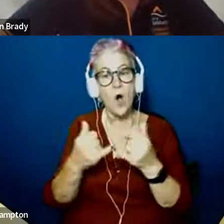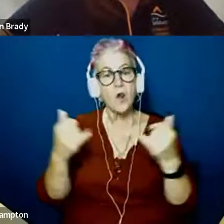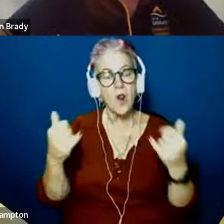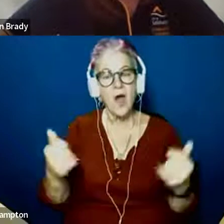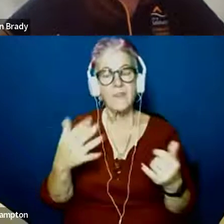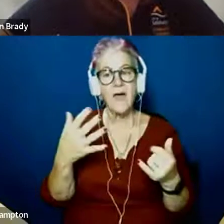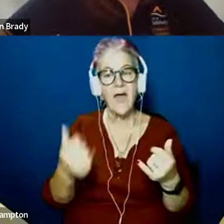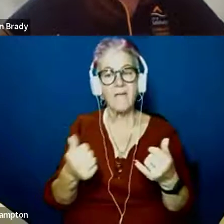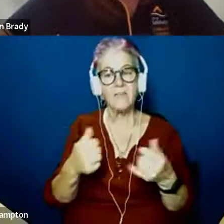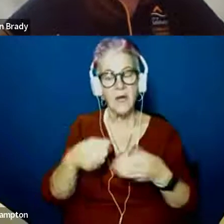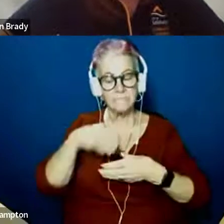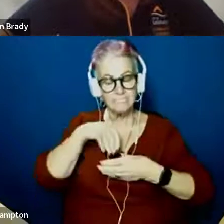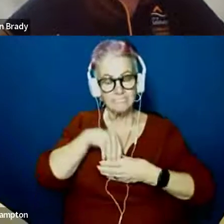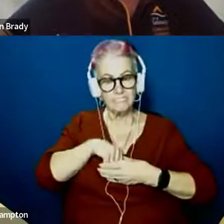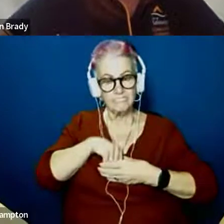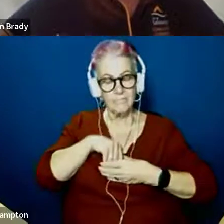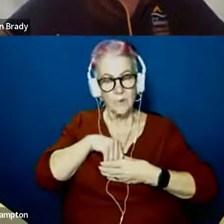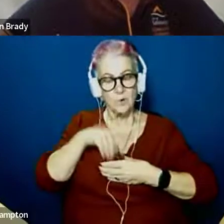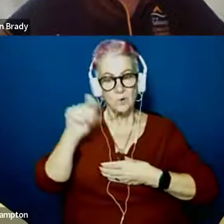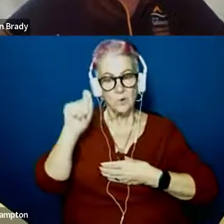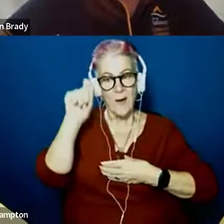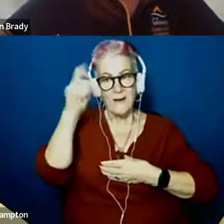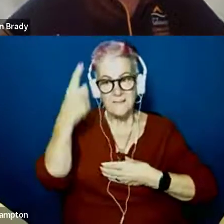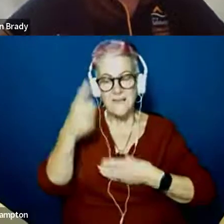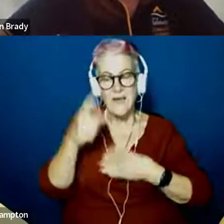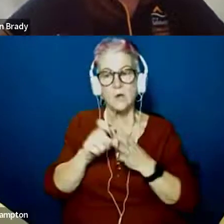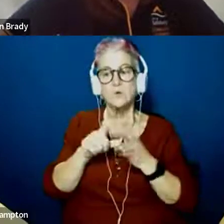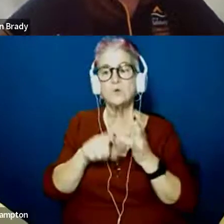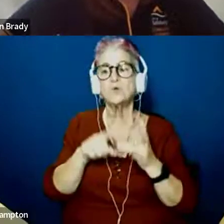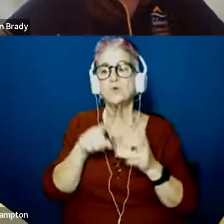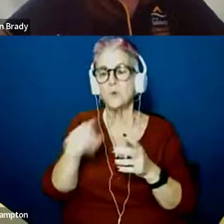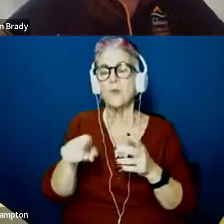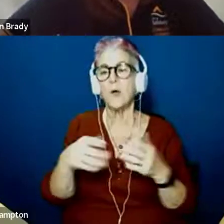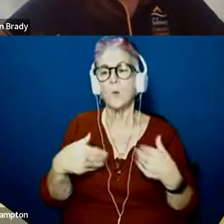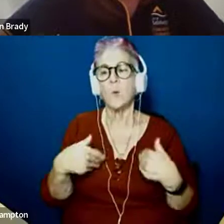insight to be able to do that well.